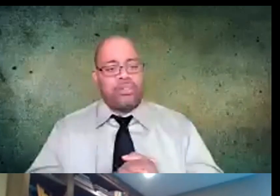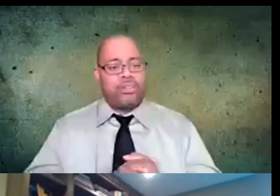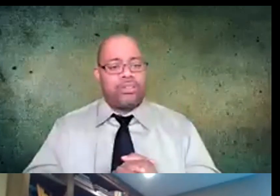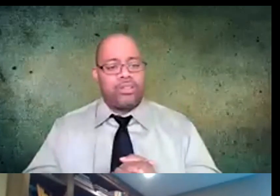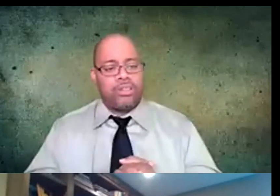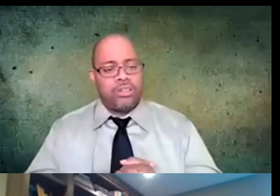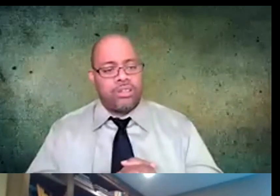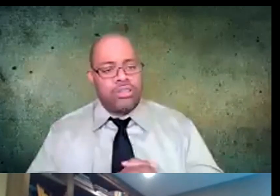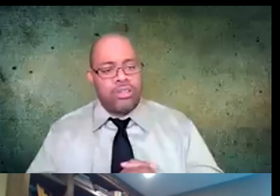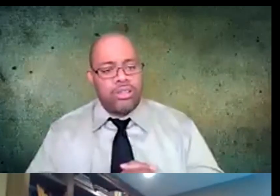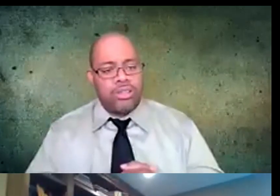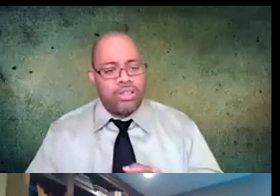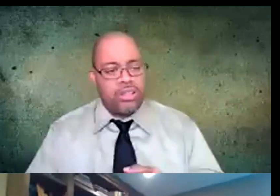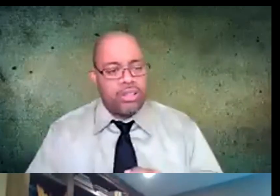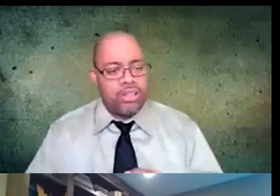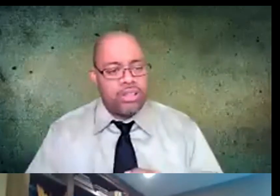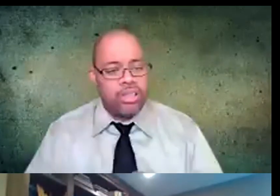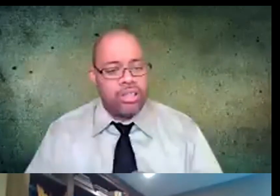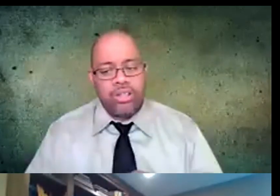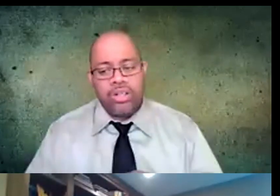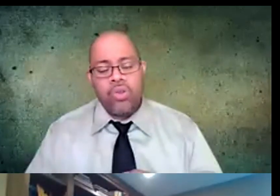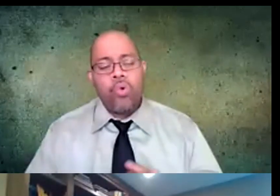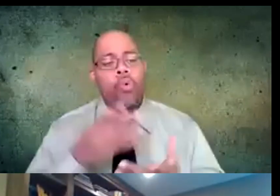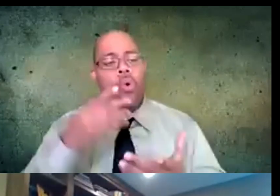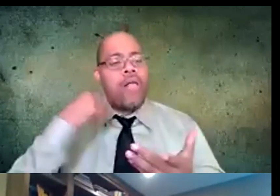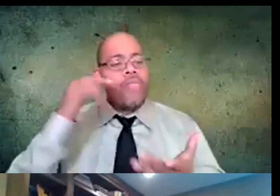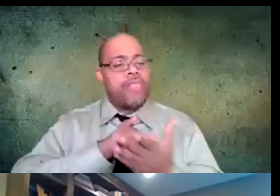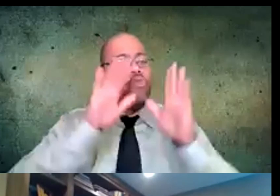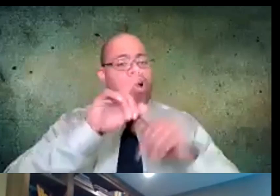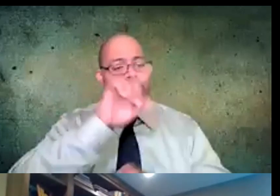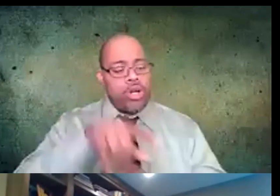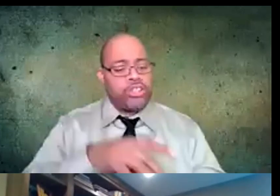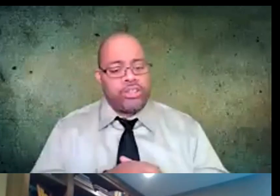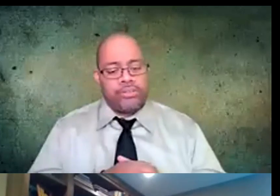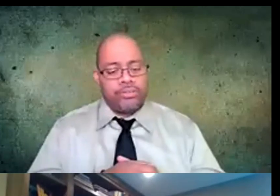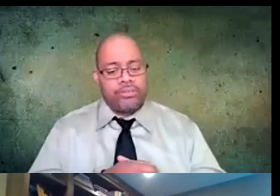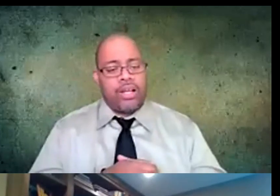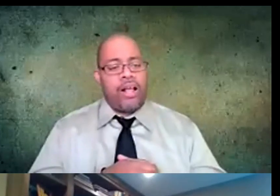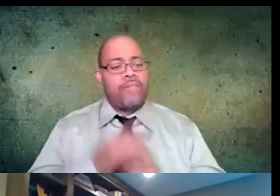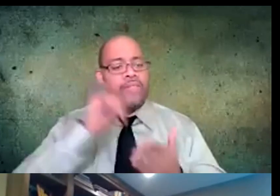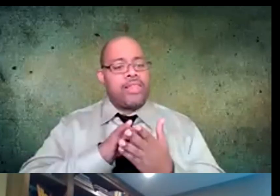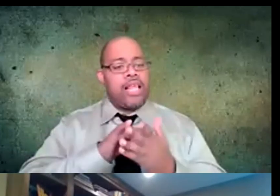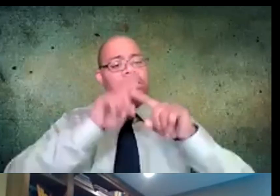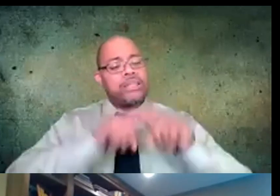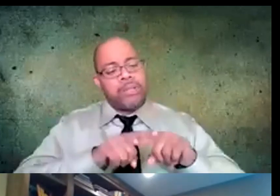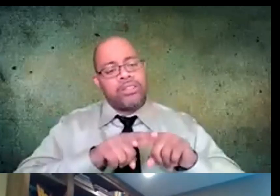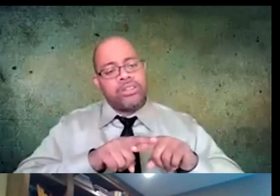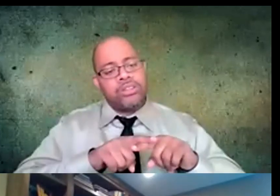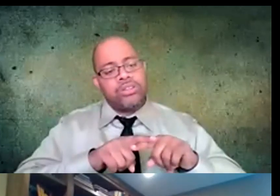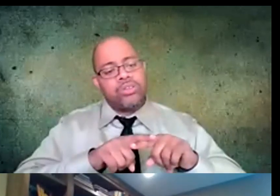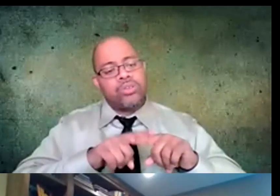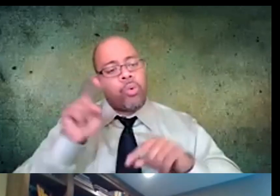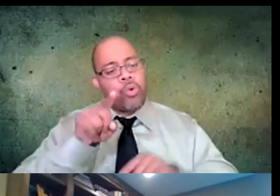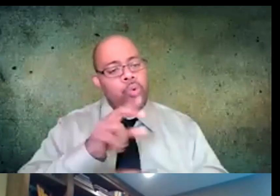be beneficial? So I think, that's a great question. So I think it kind of depends on where